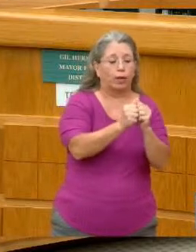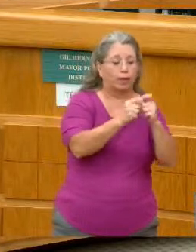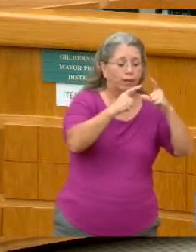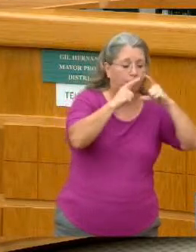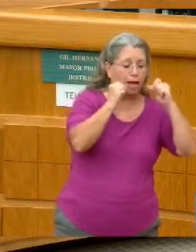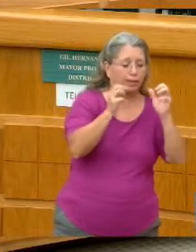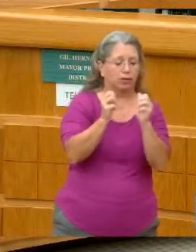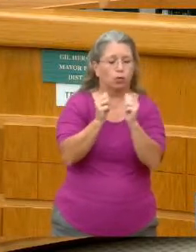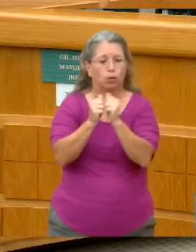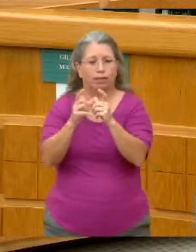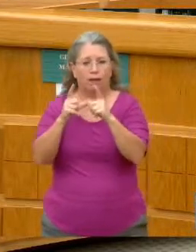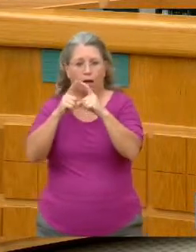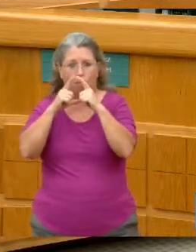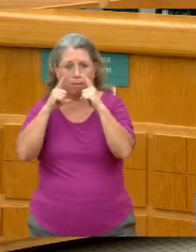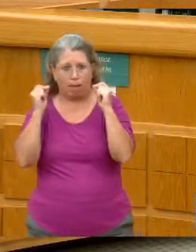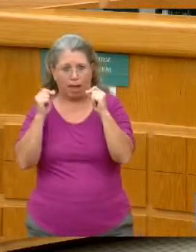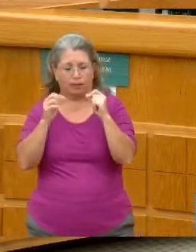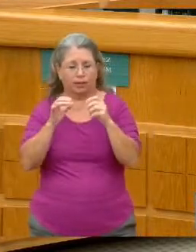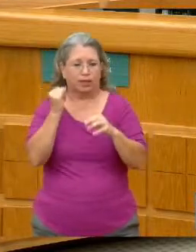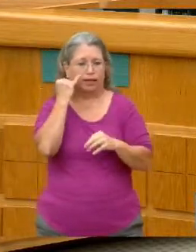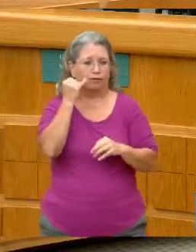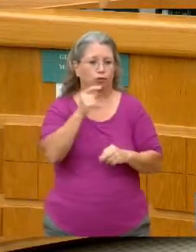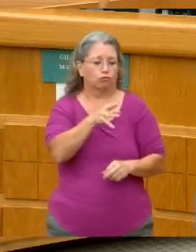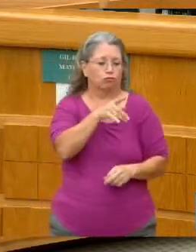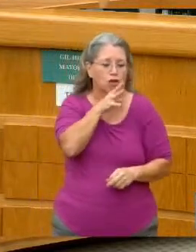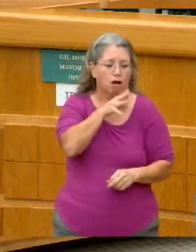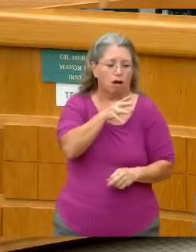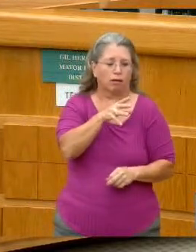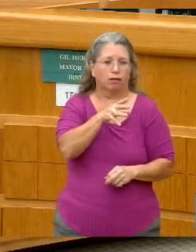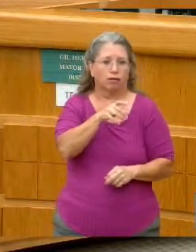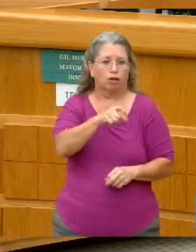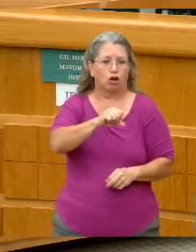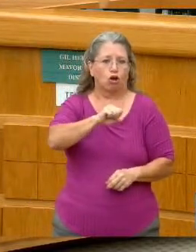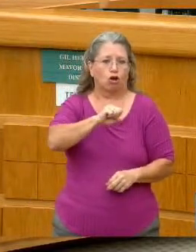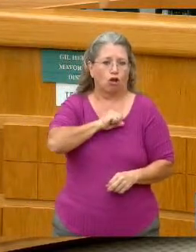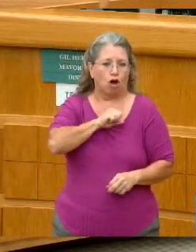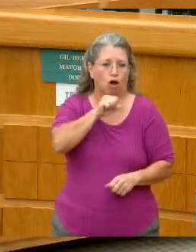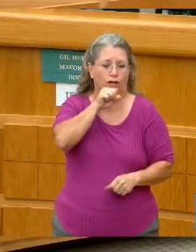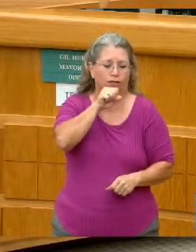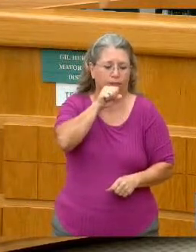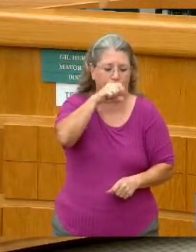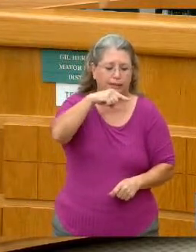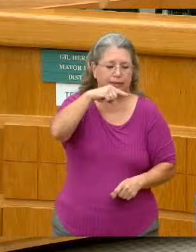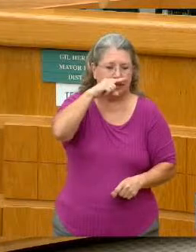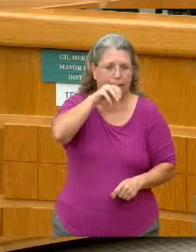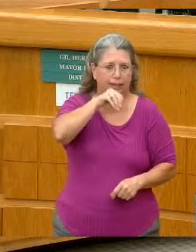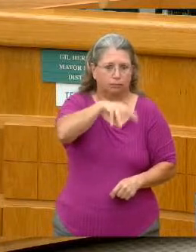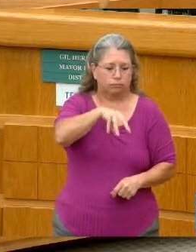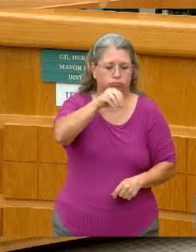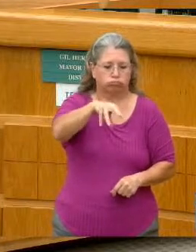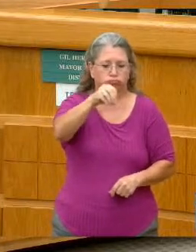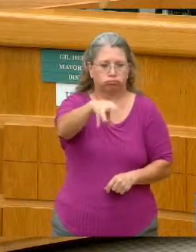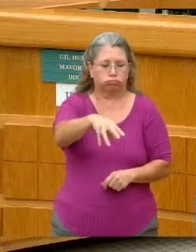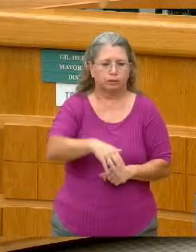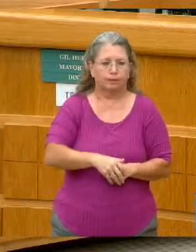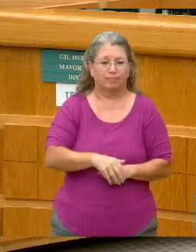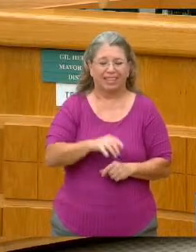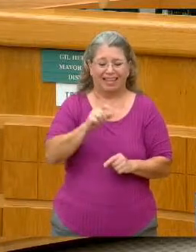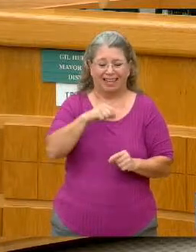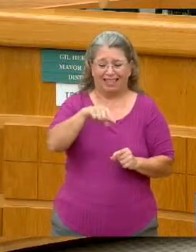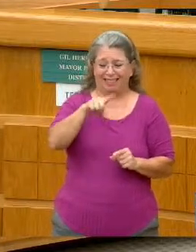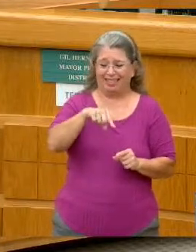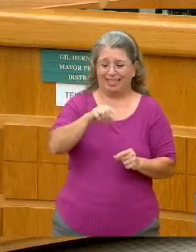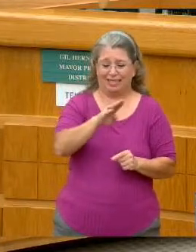that will incubate bacteria. And you might say, well, yeah, COVID-19 is not a bacteria, so why does this matter? It matters because